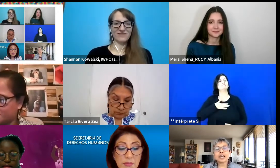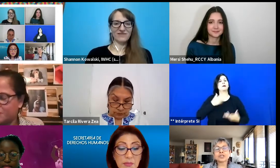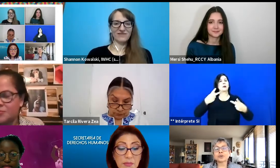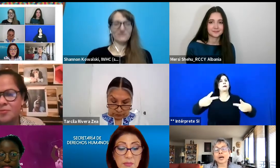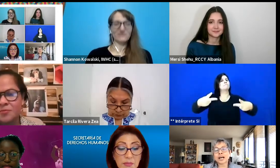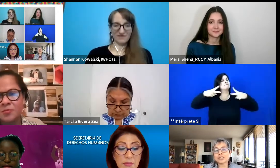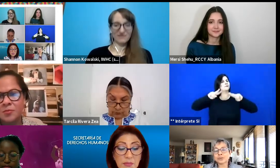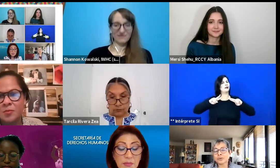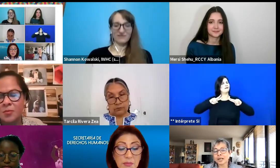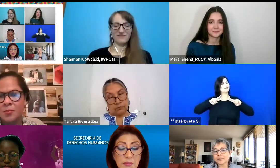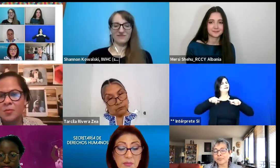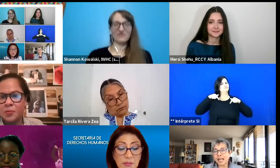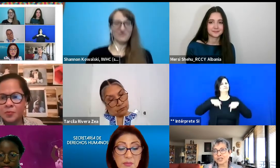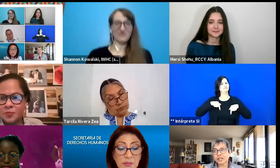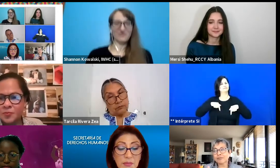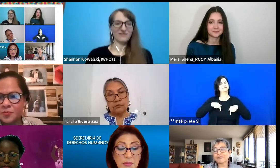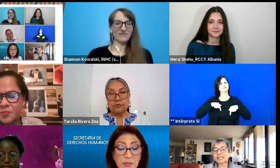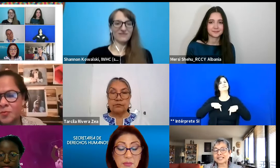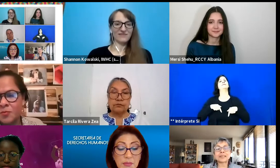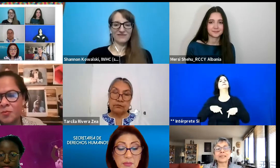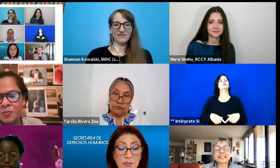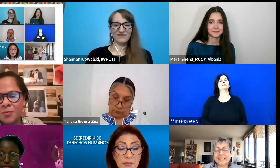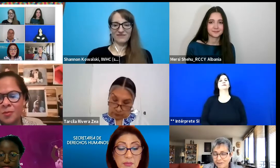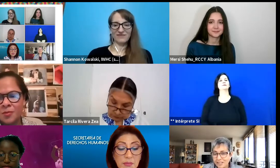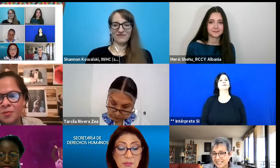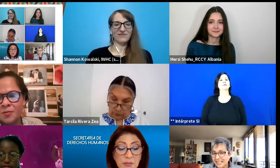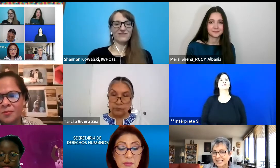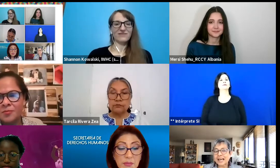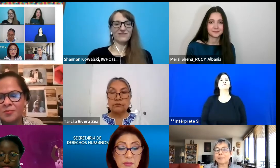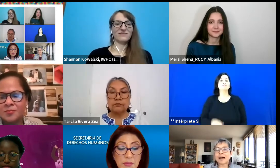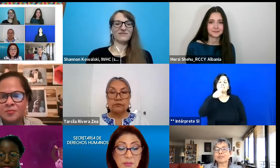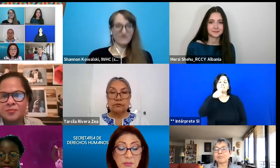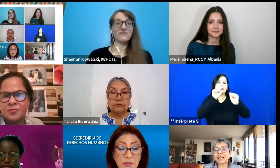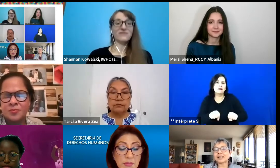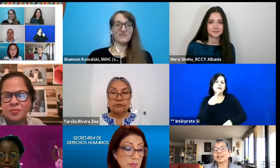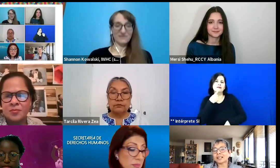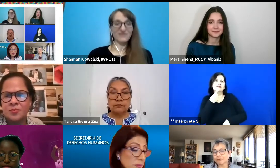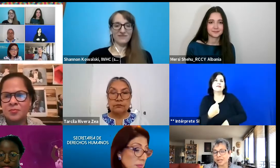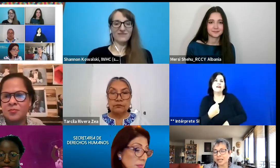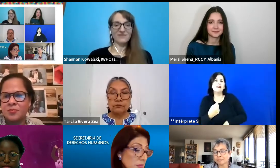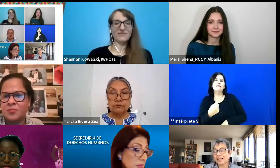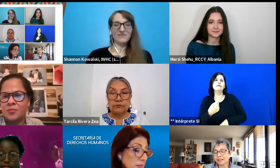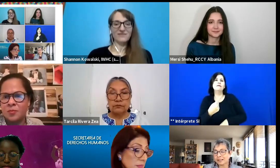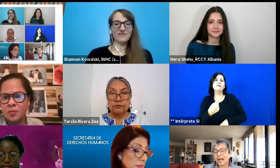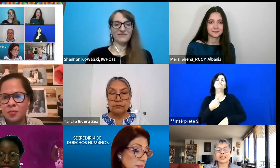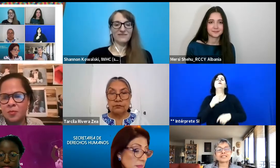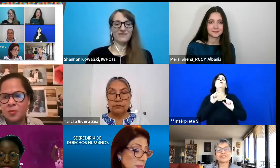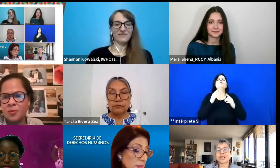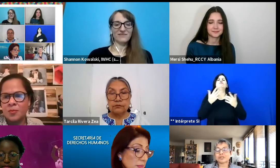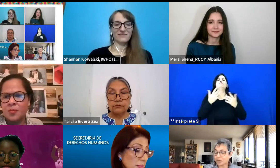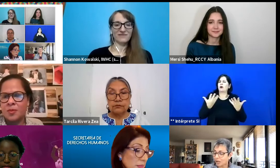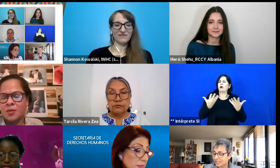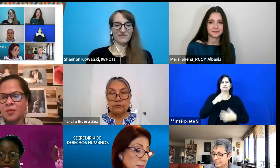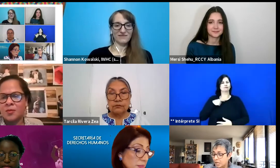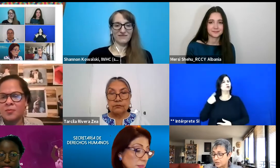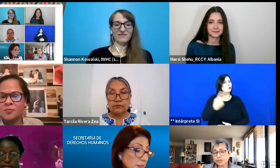Shannon, to actually reference something that Karen said about male advocates for